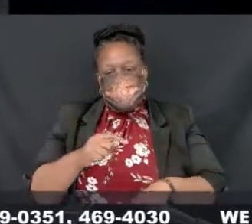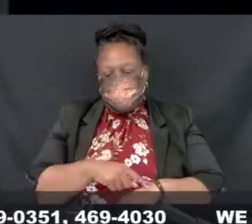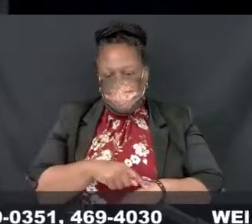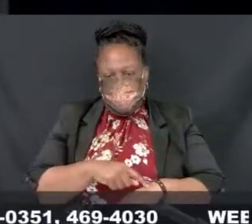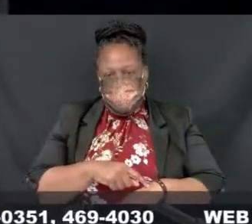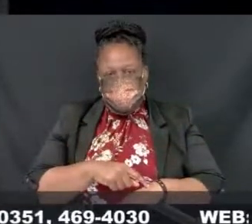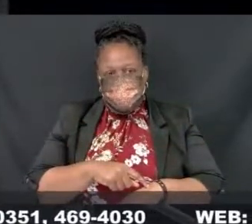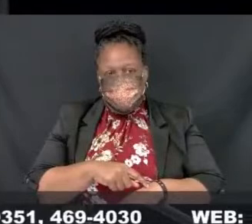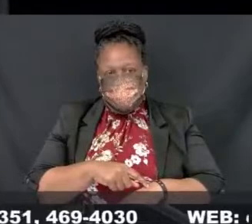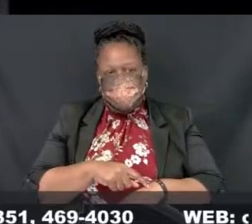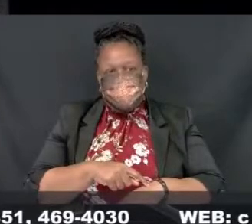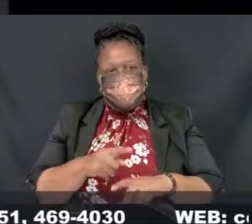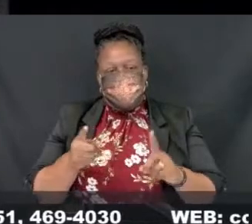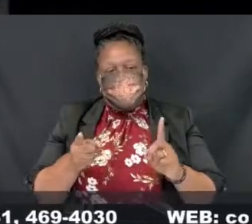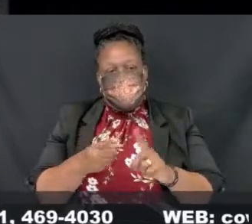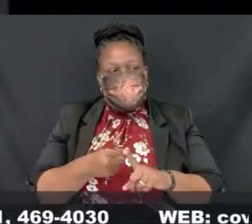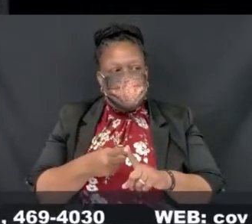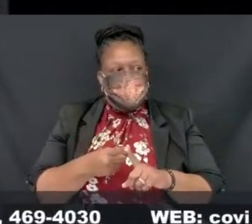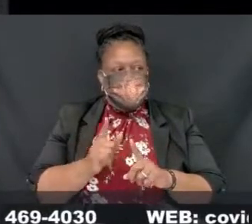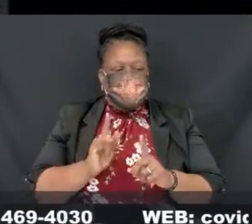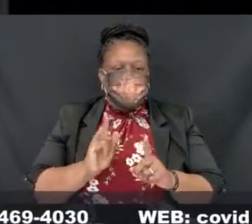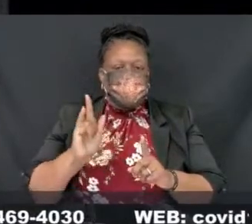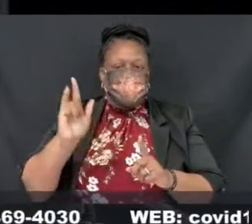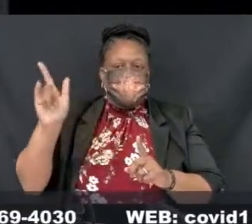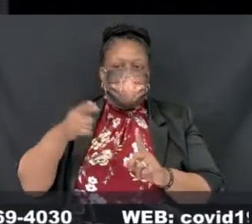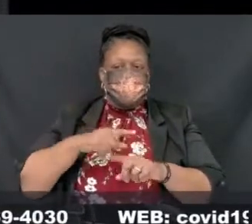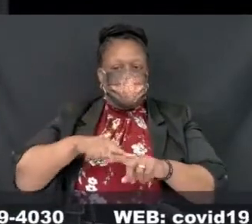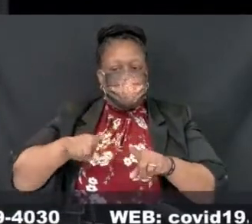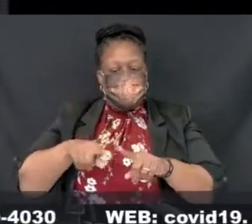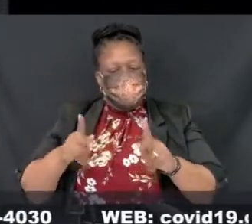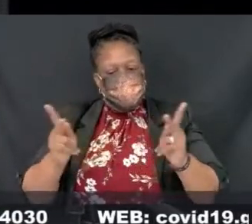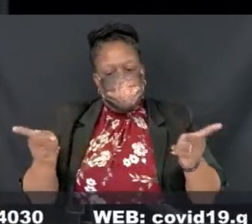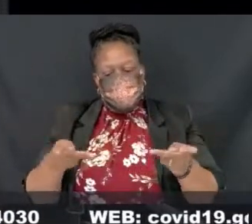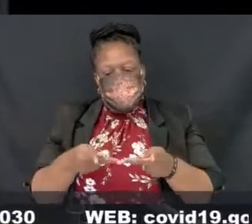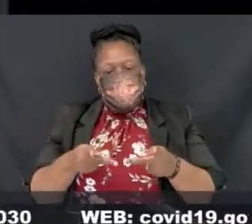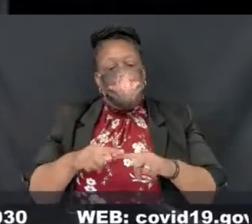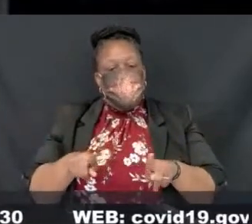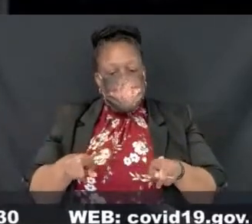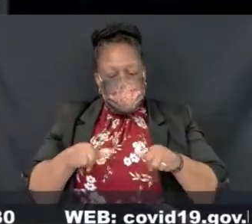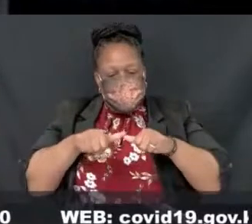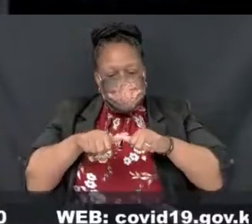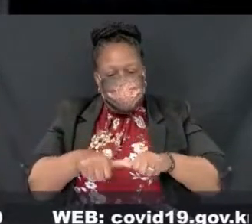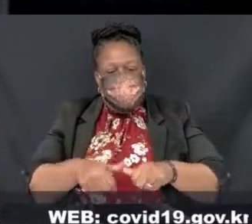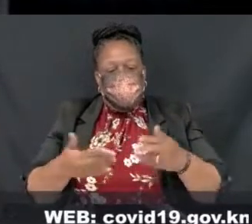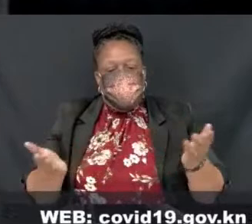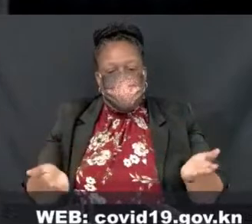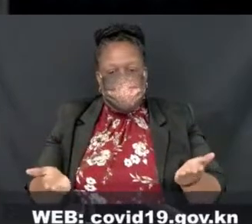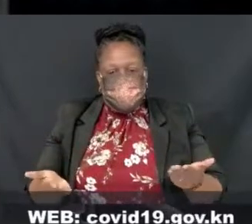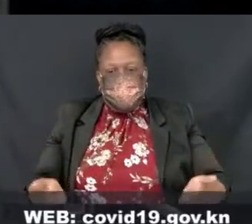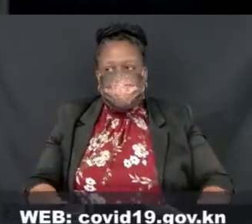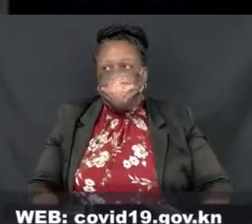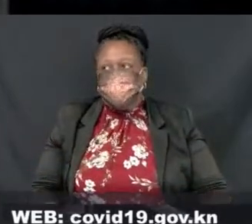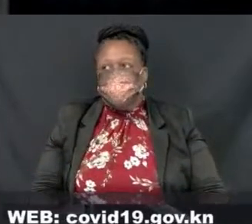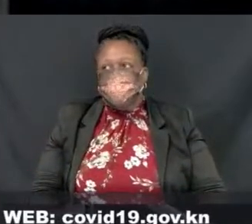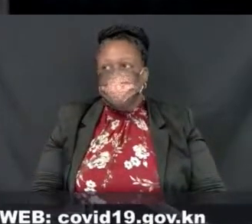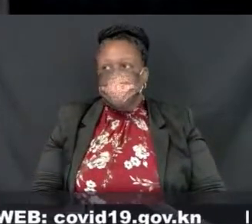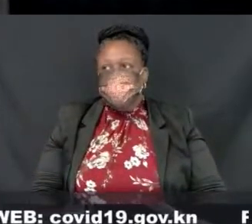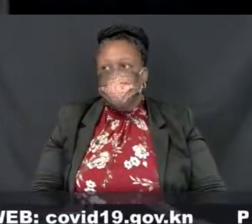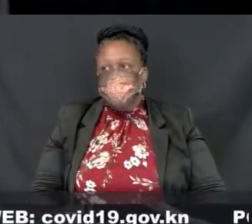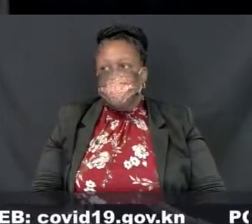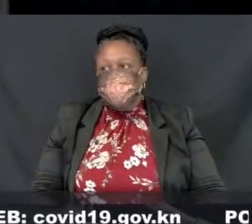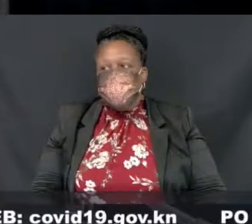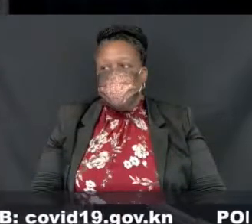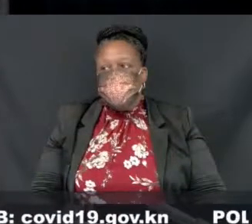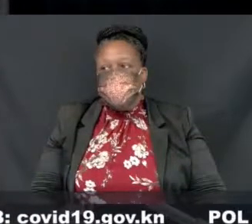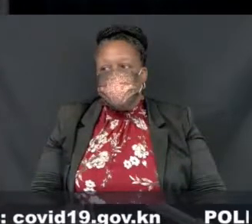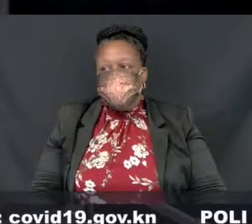with the tranquility and the peace that we have here in St. Kitts and Nevis. So to those of you who could keep continuously attacking some persons